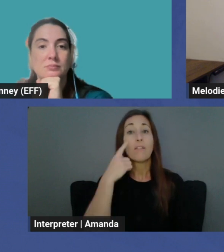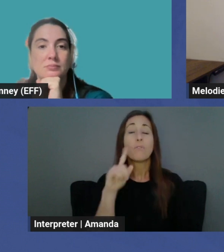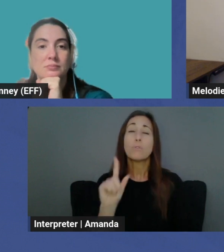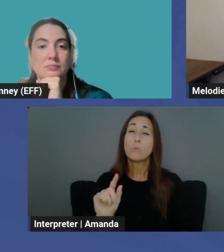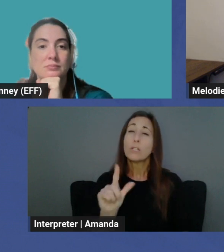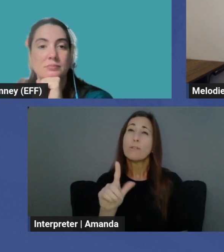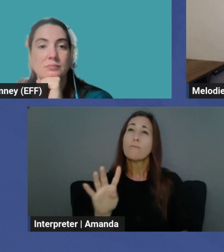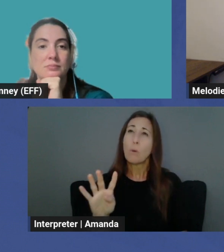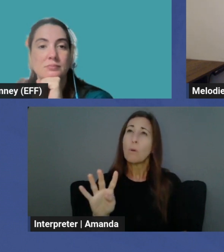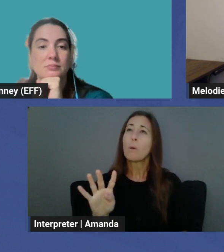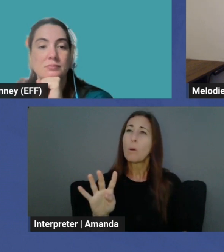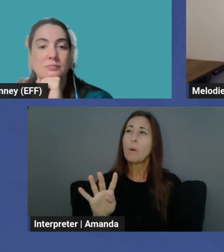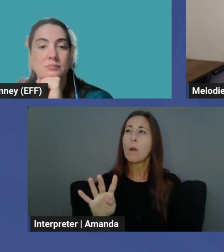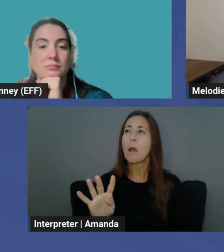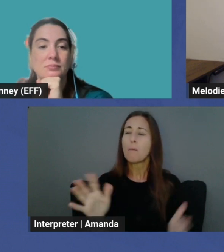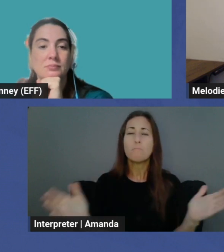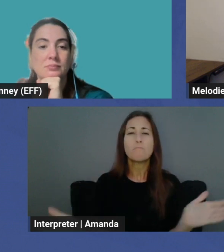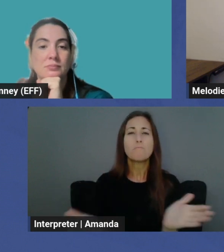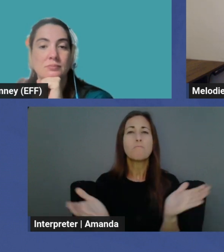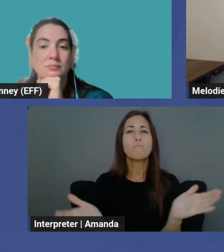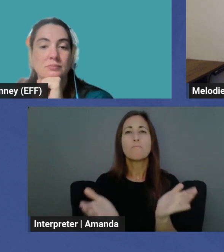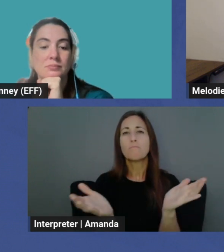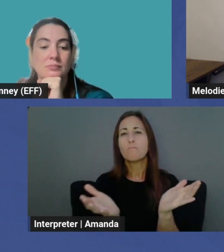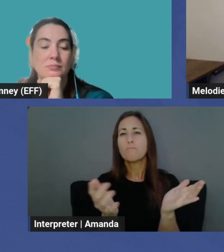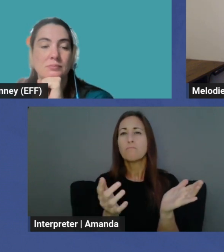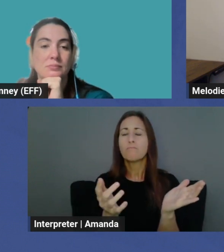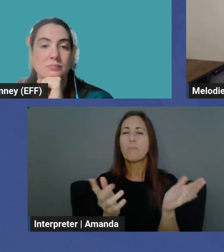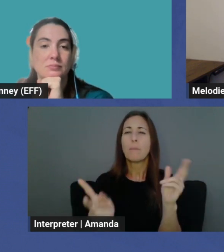2024, I really encourage folks to,